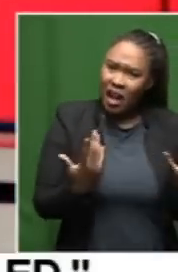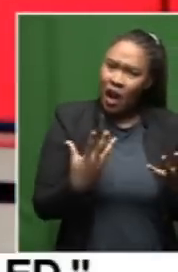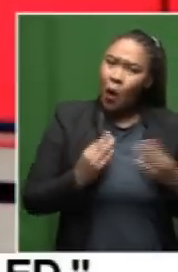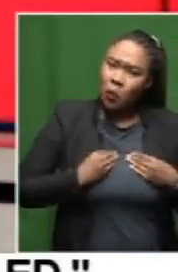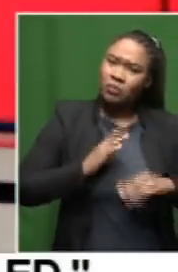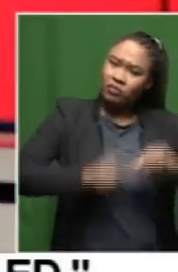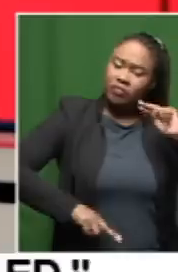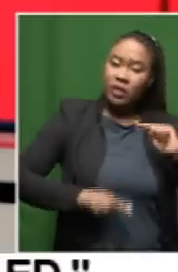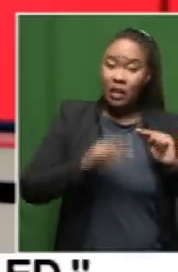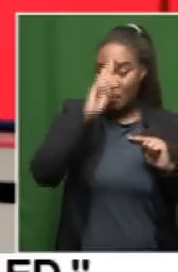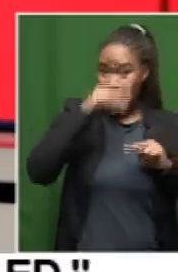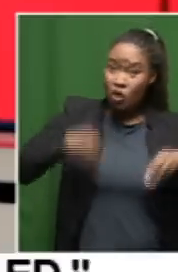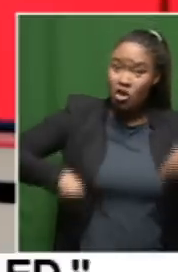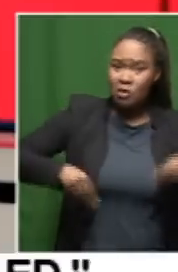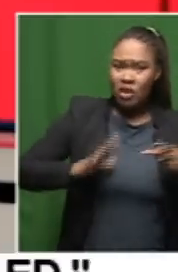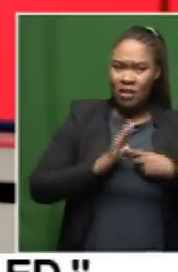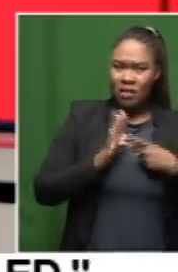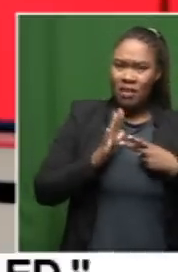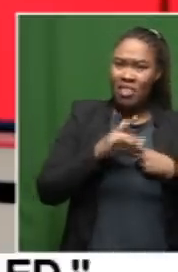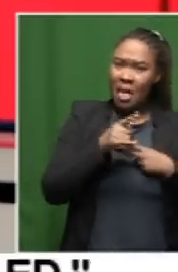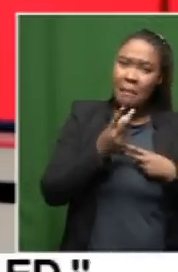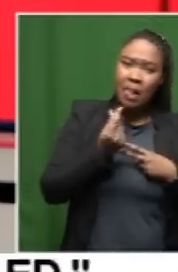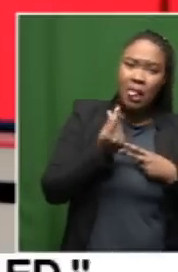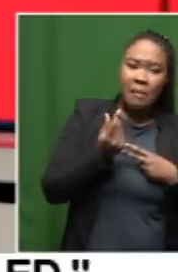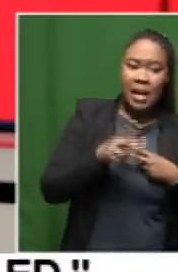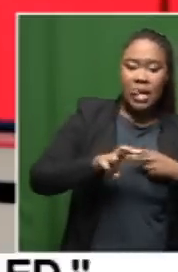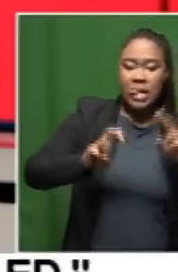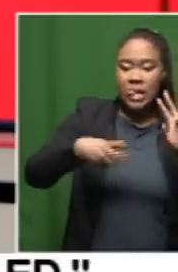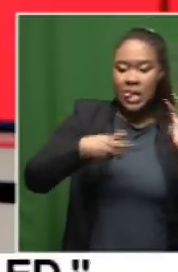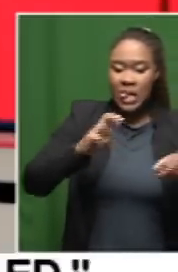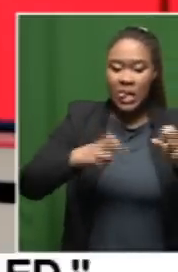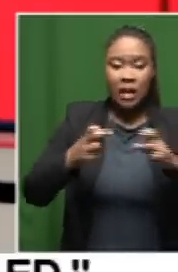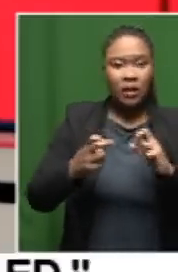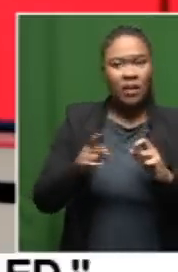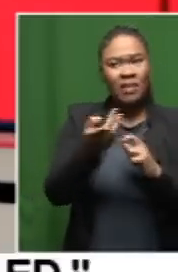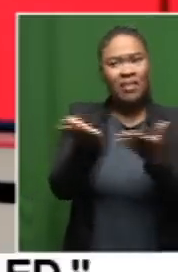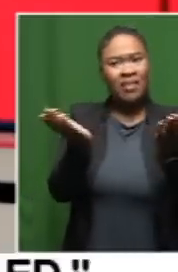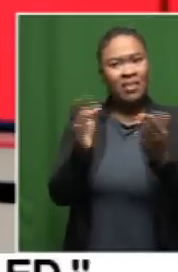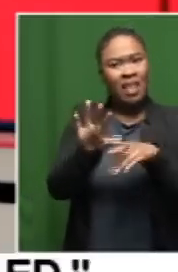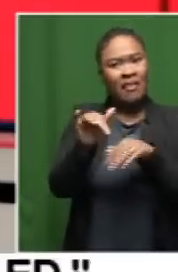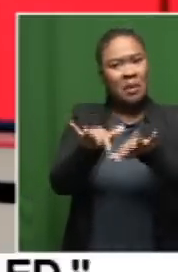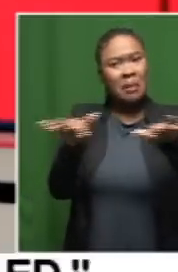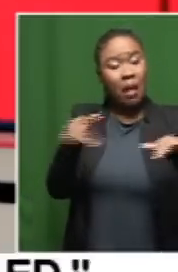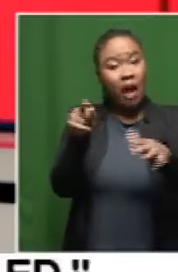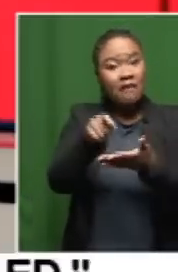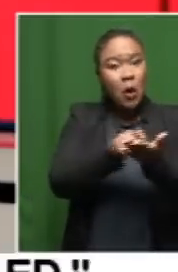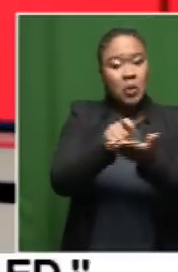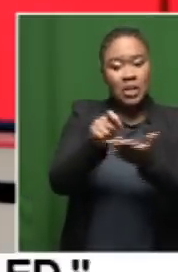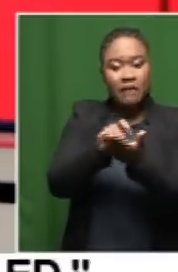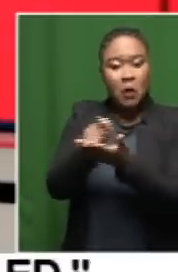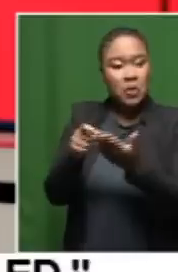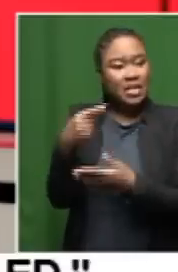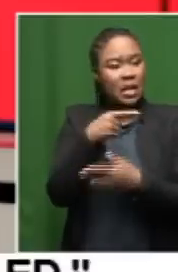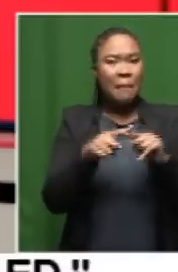from the very South Africans that vote for them. We look at the rampant corruption that is